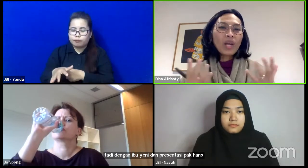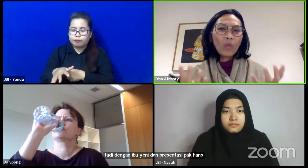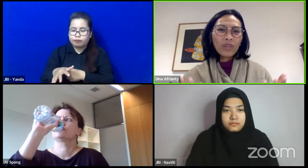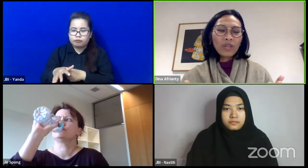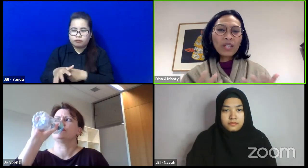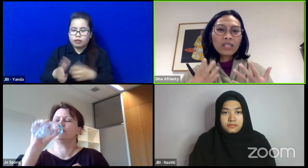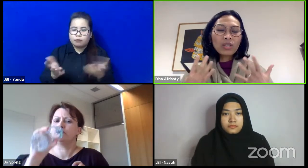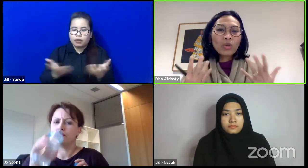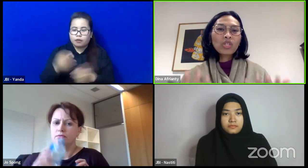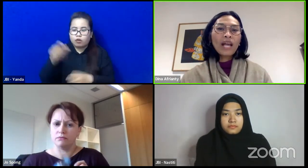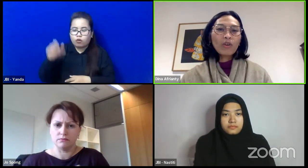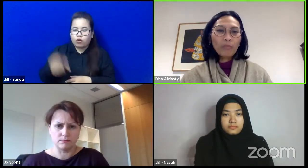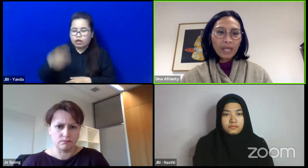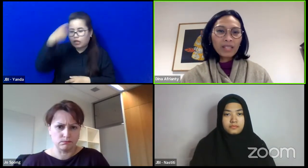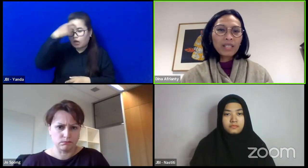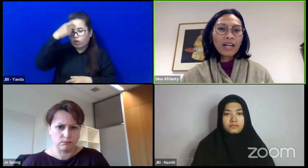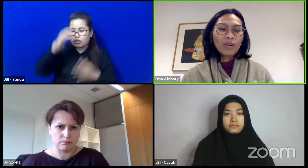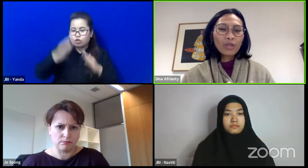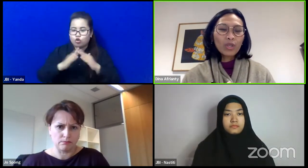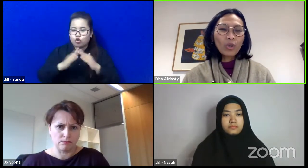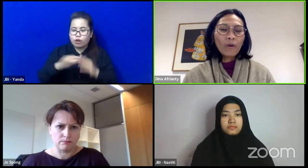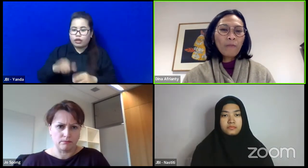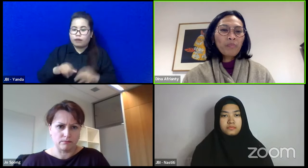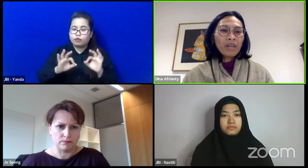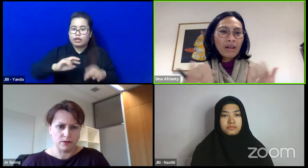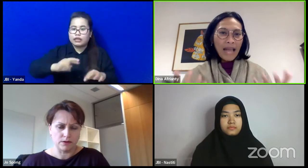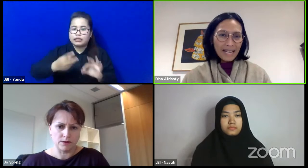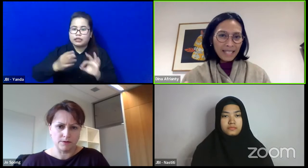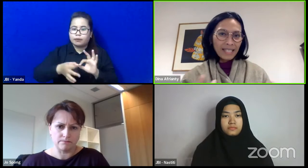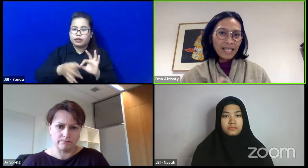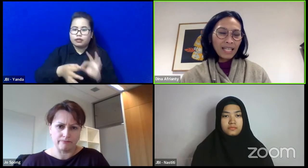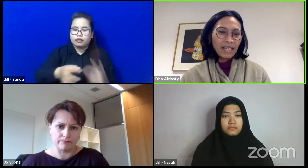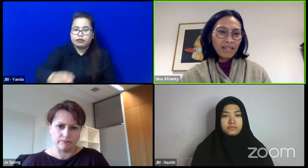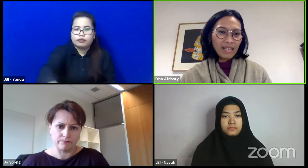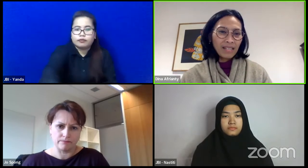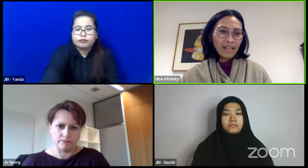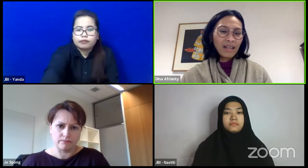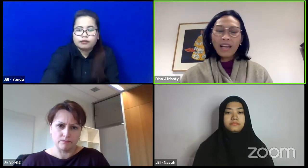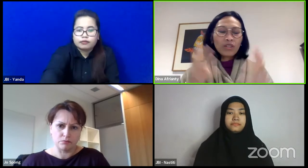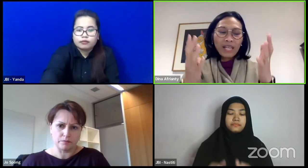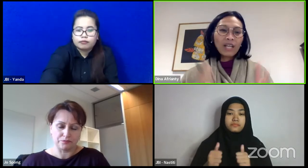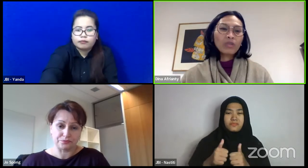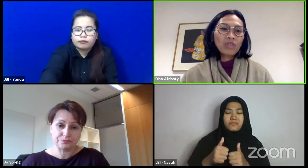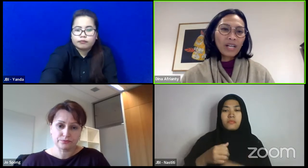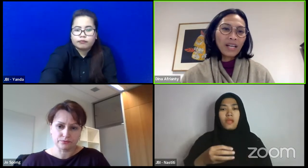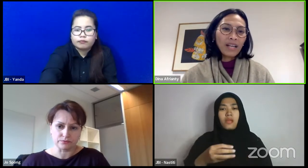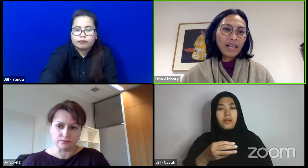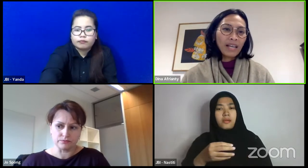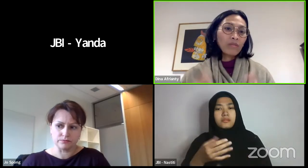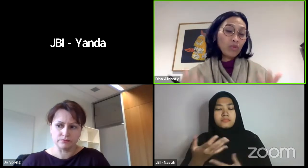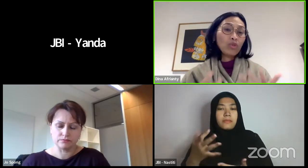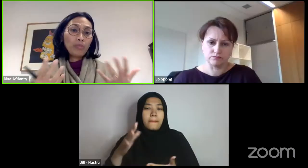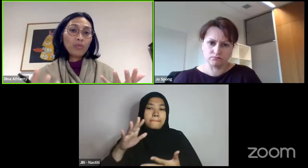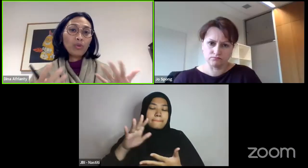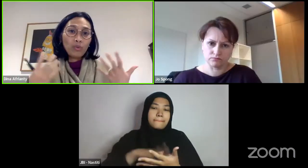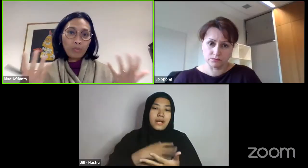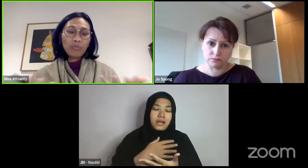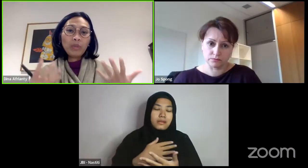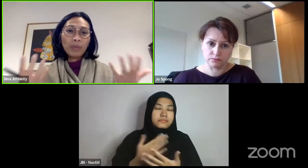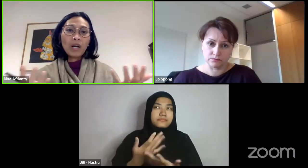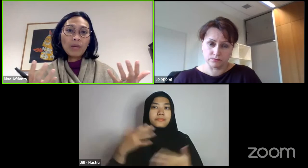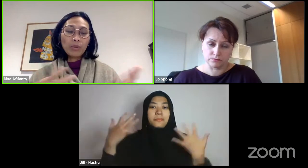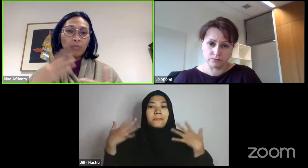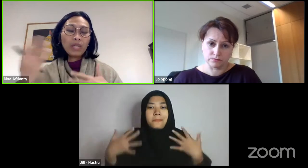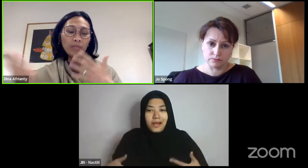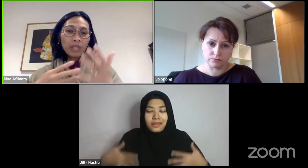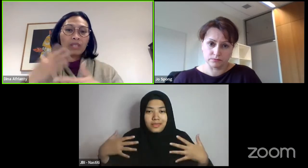can share whether those kind of practice are also exist in Indonesia, in Australia, like do